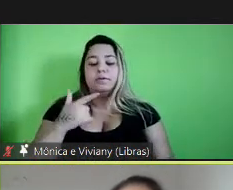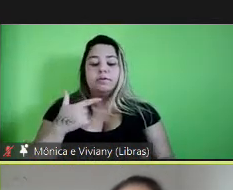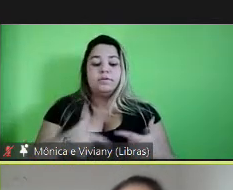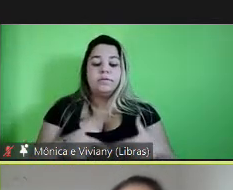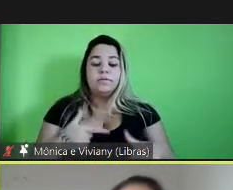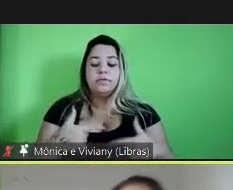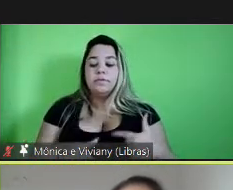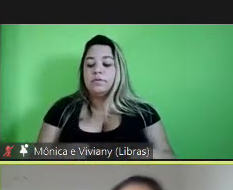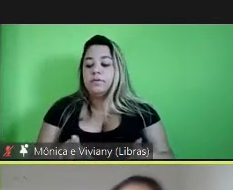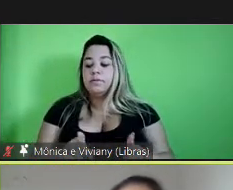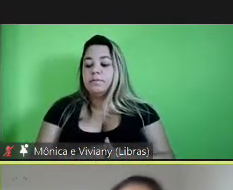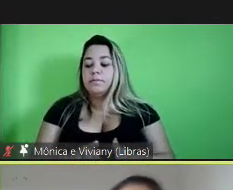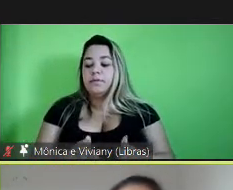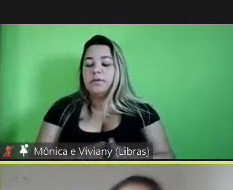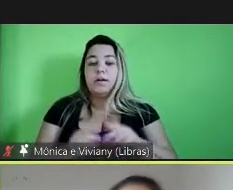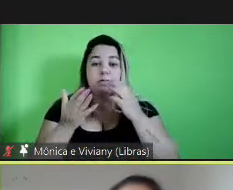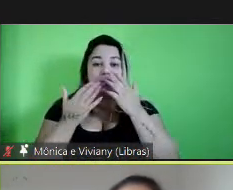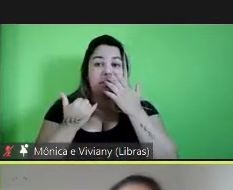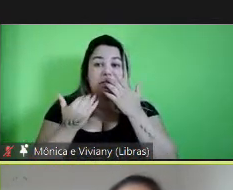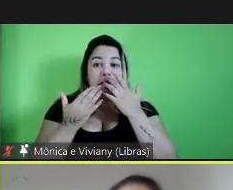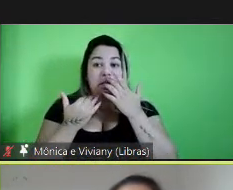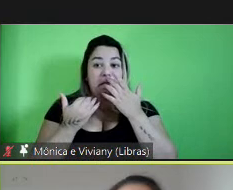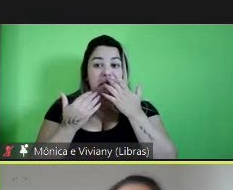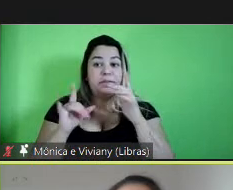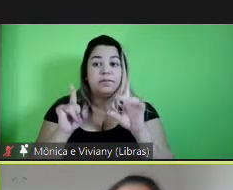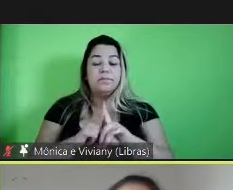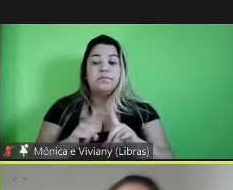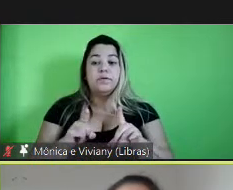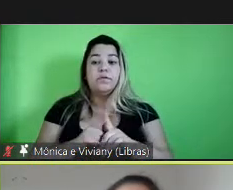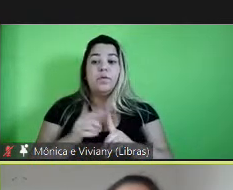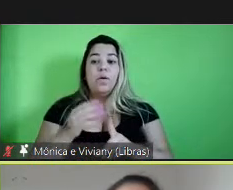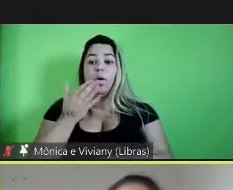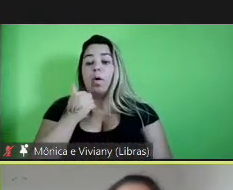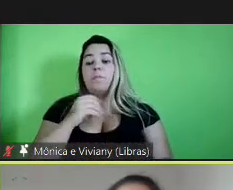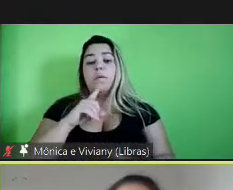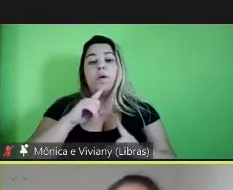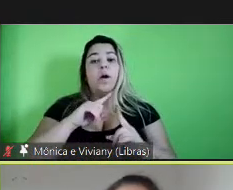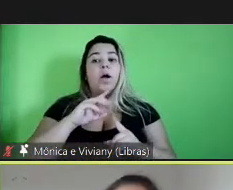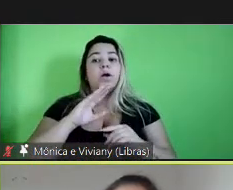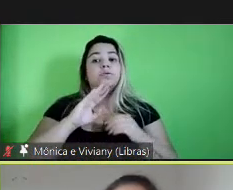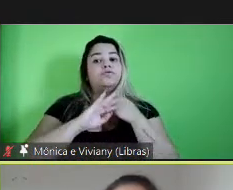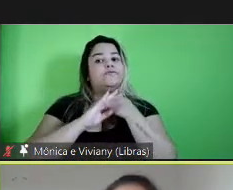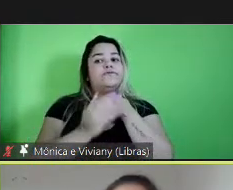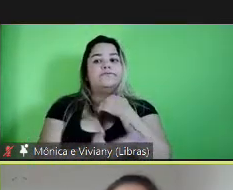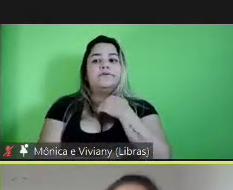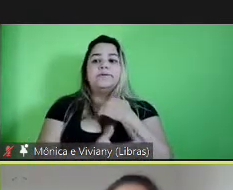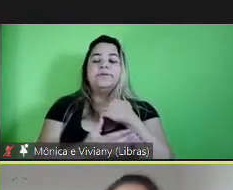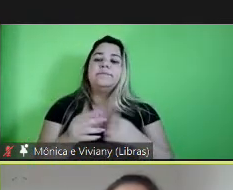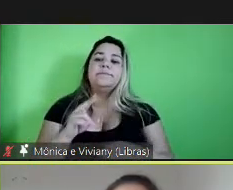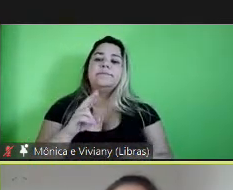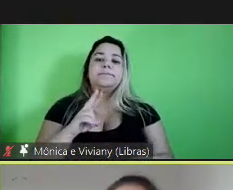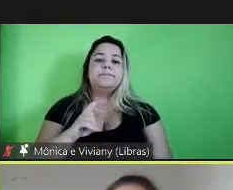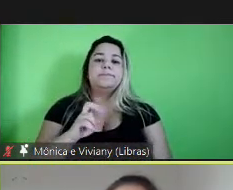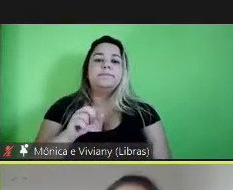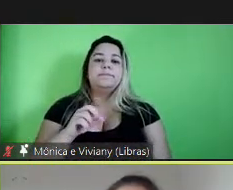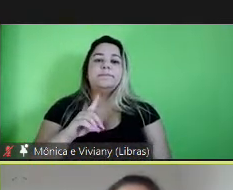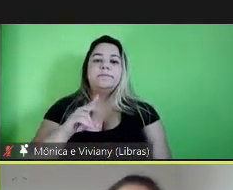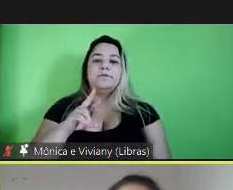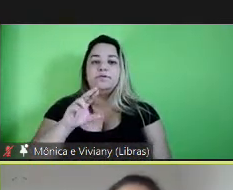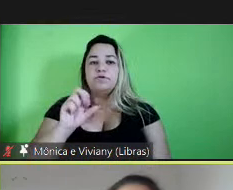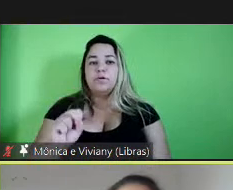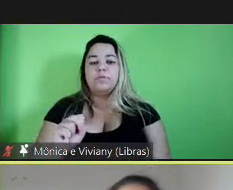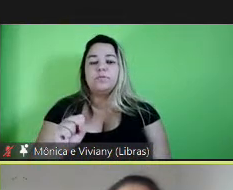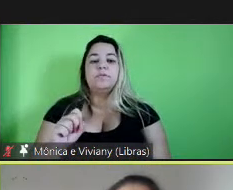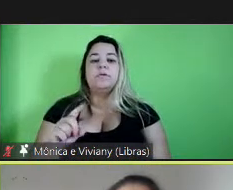example, to work in actions for food, mainly in relation to the consumption of fruits,